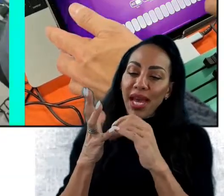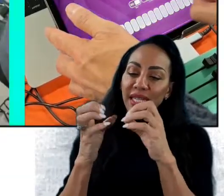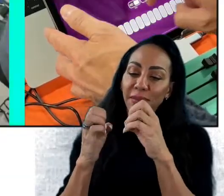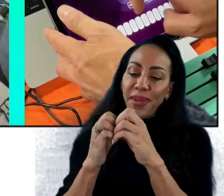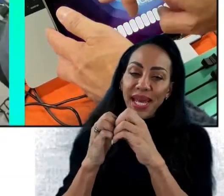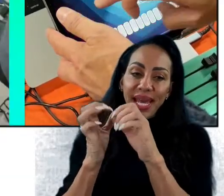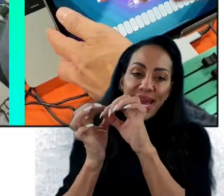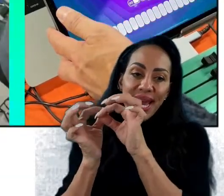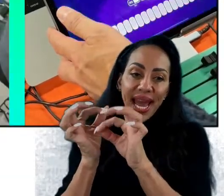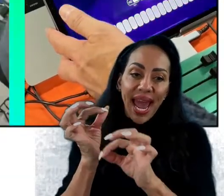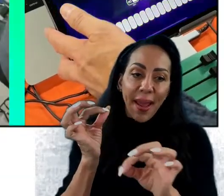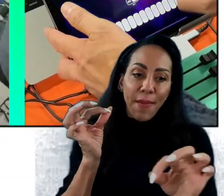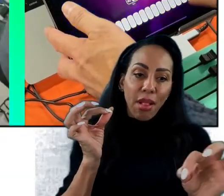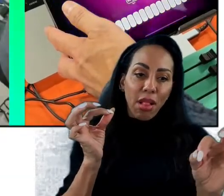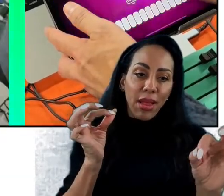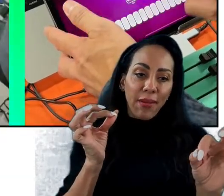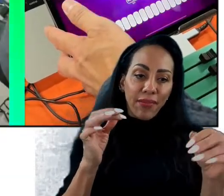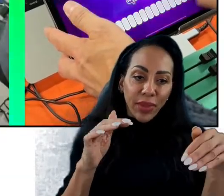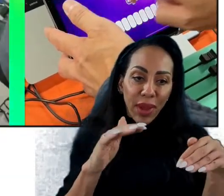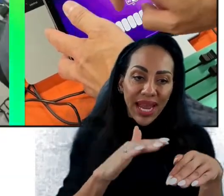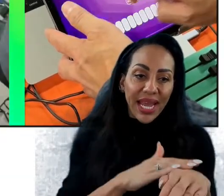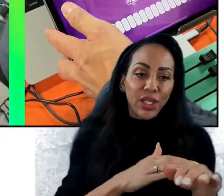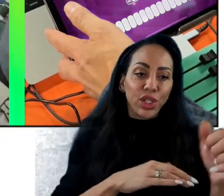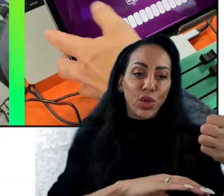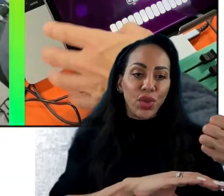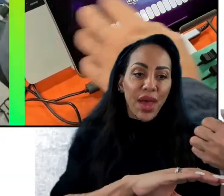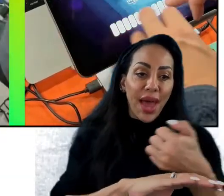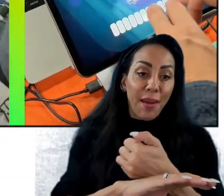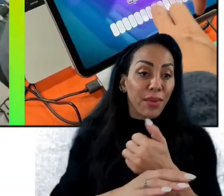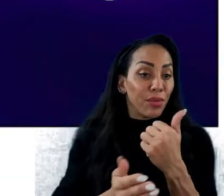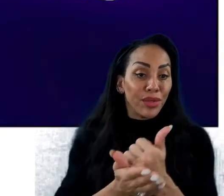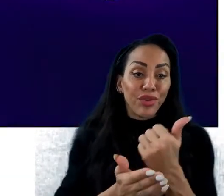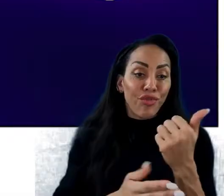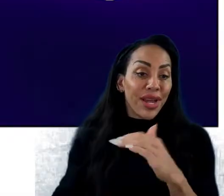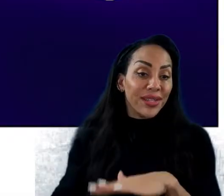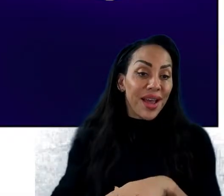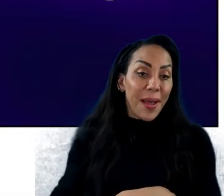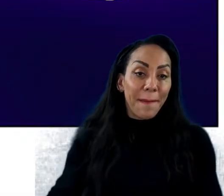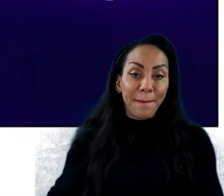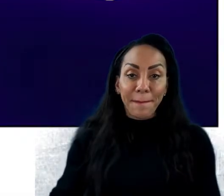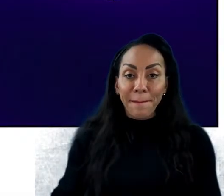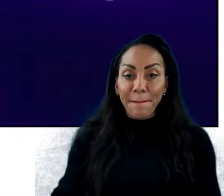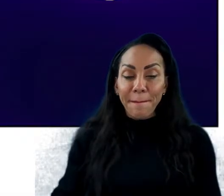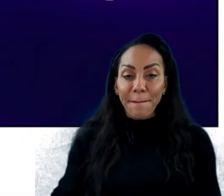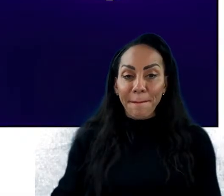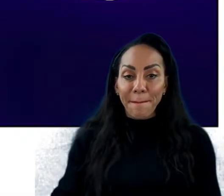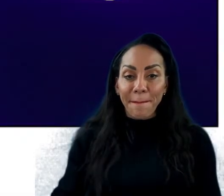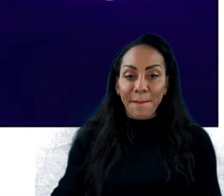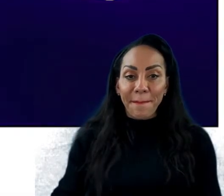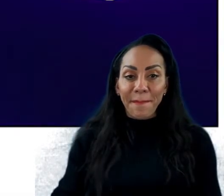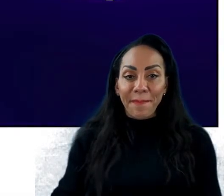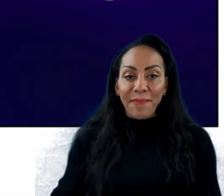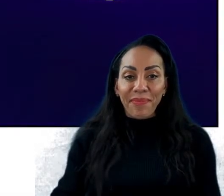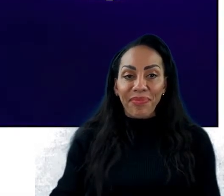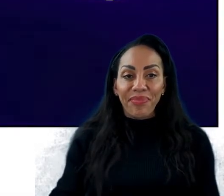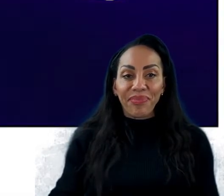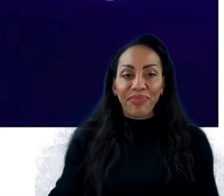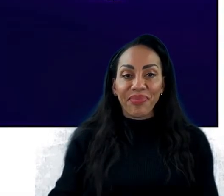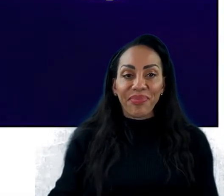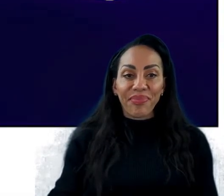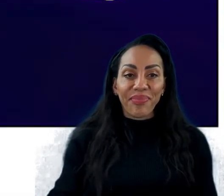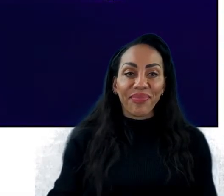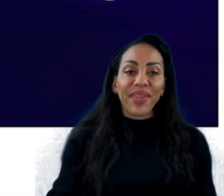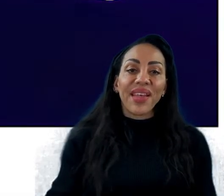fun. And yeah, just had a great time. And no trip to Japan would be the same without going to a